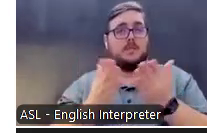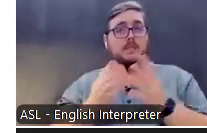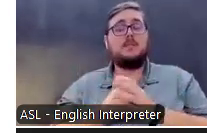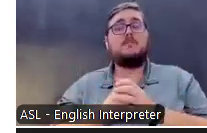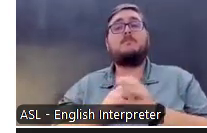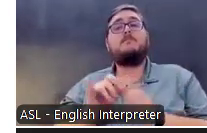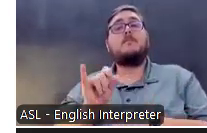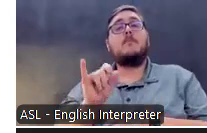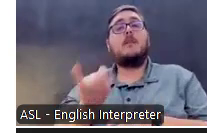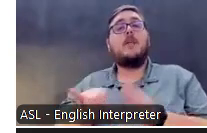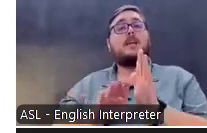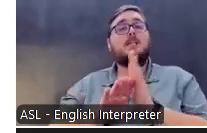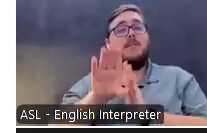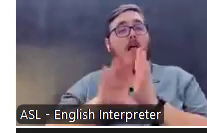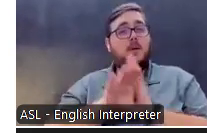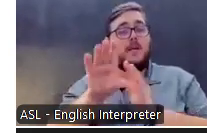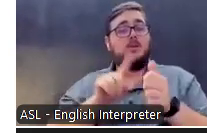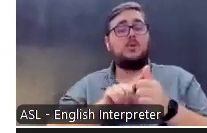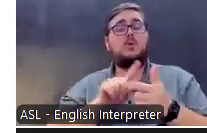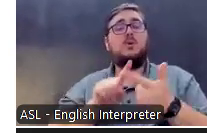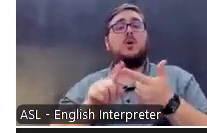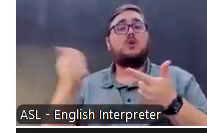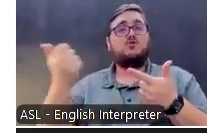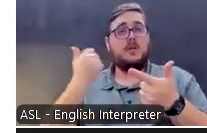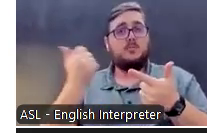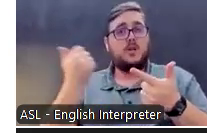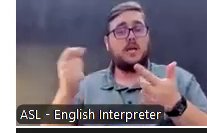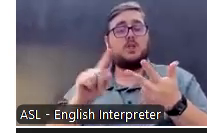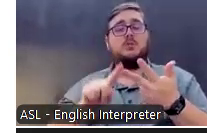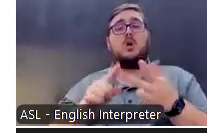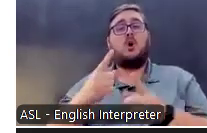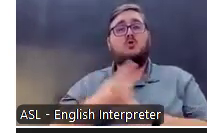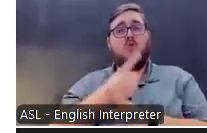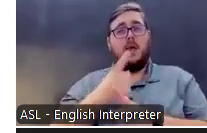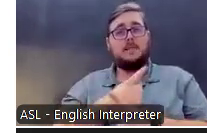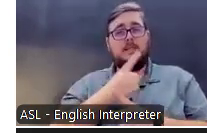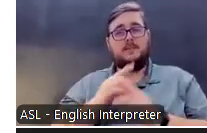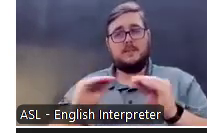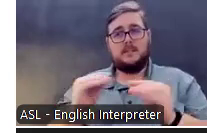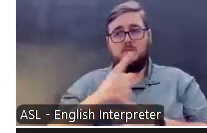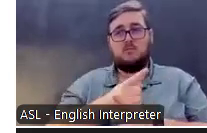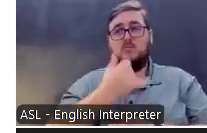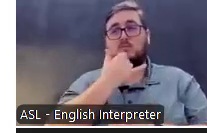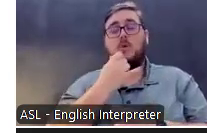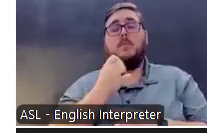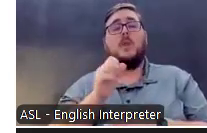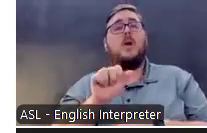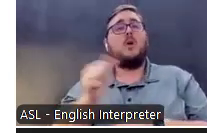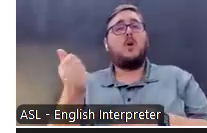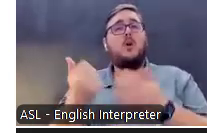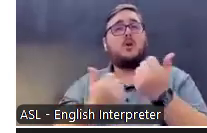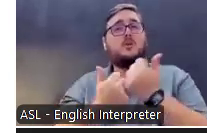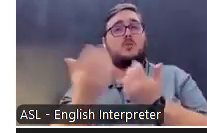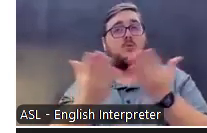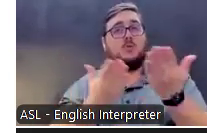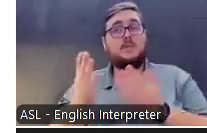developmental, transportation, corrective, and other support services that an IEP team determines a student